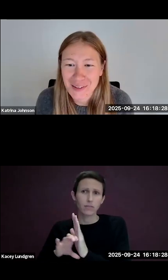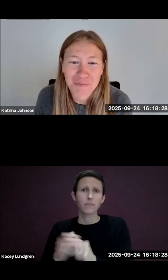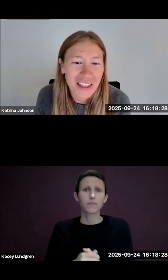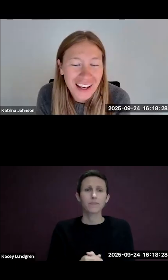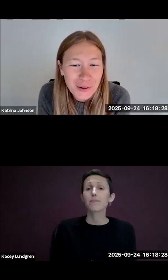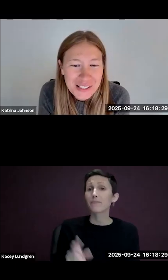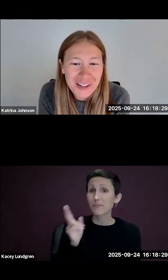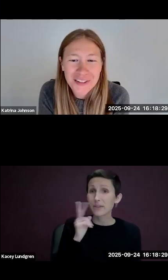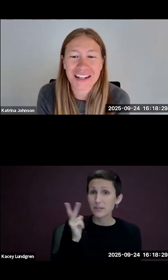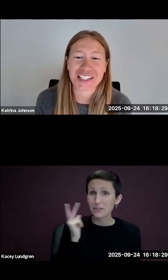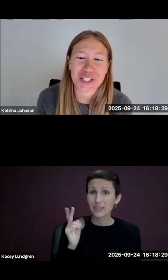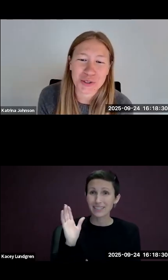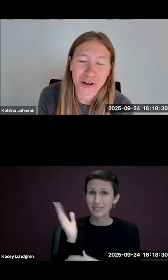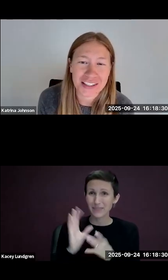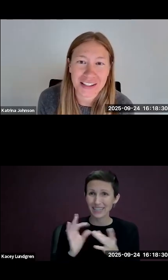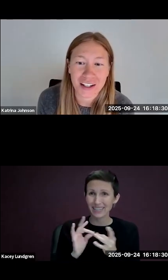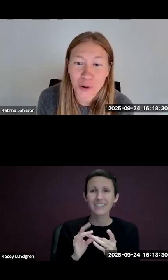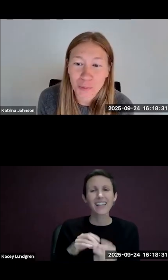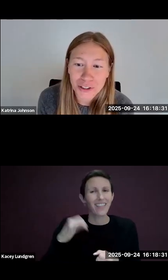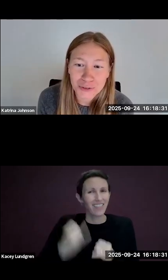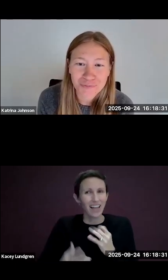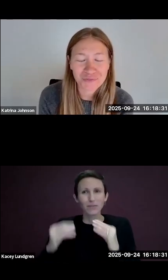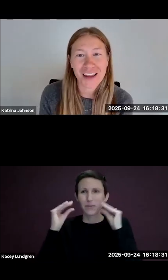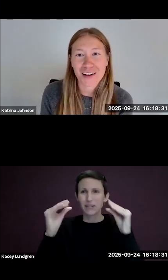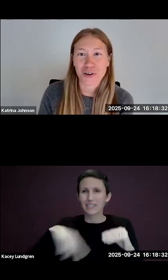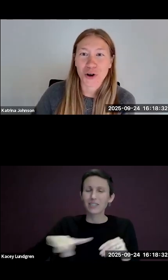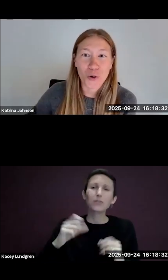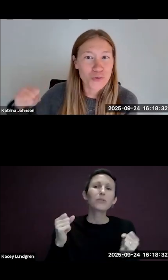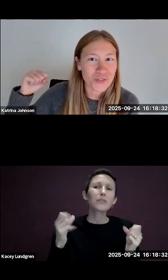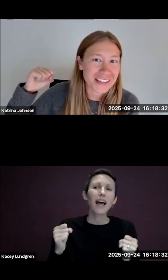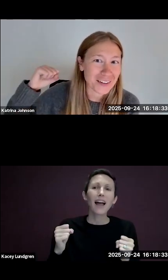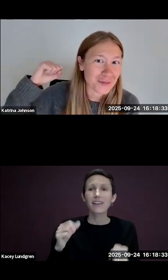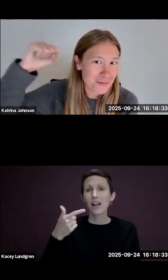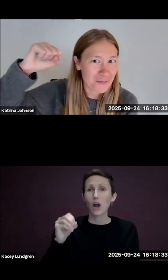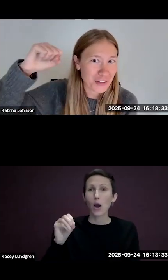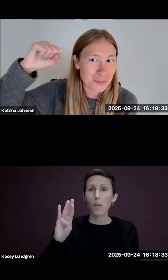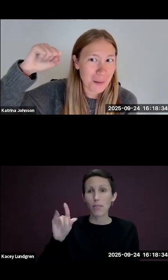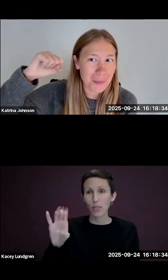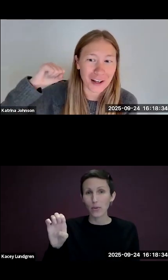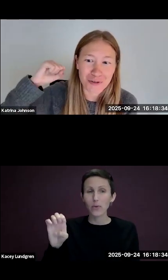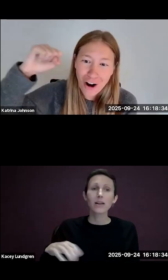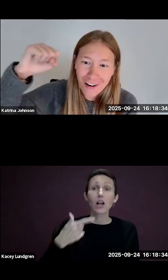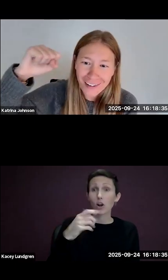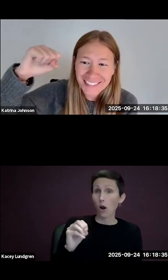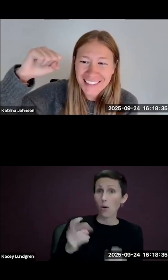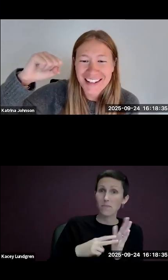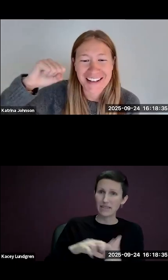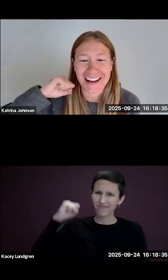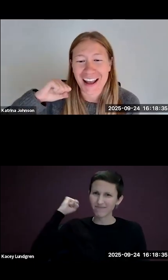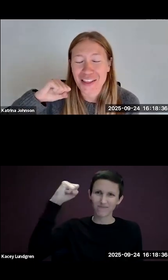Katrina speaking. In closing, we'd like to teach you all to sign Go Blue. For go, it's a fist pump like